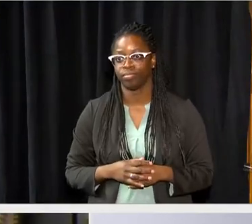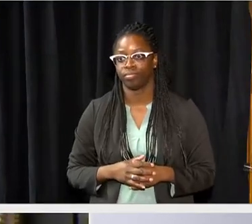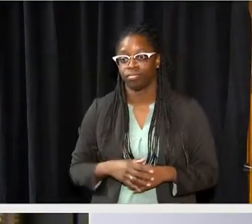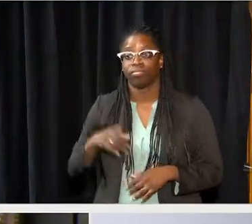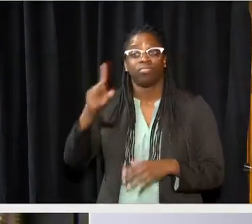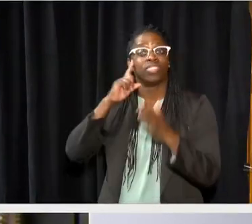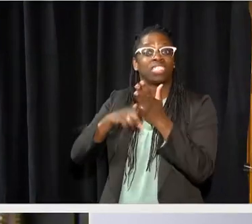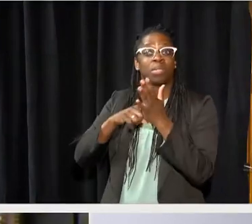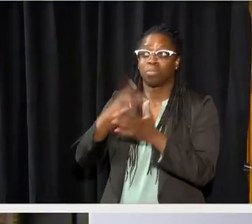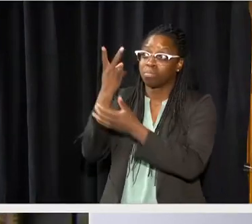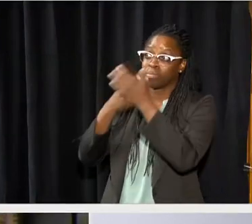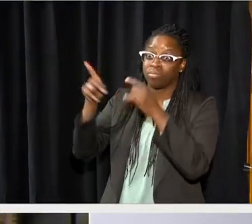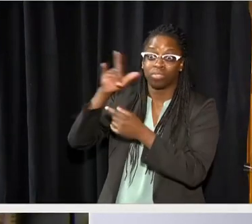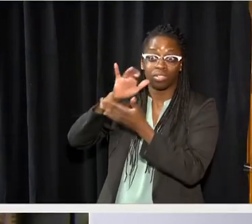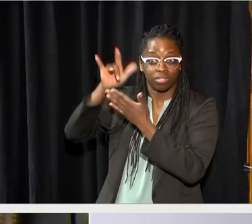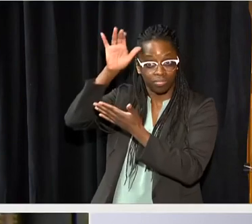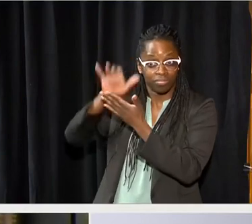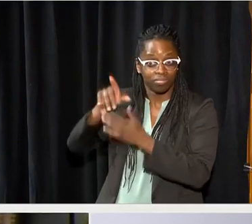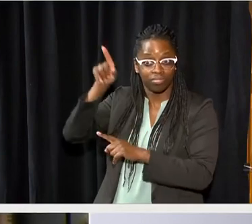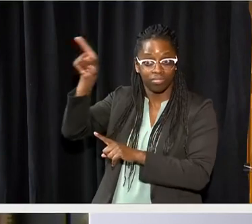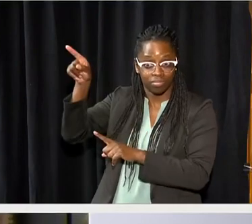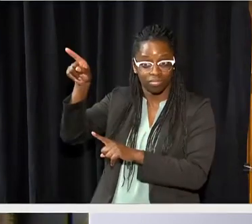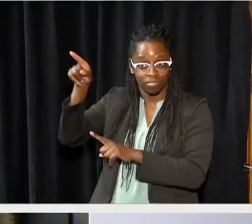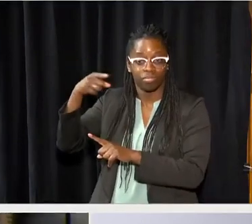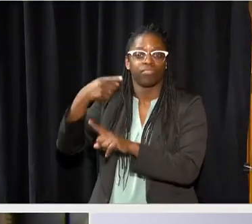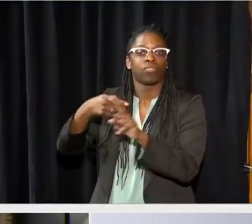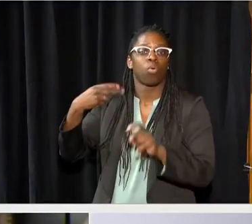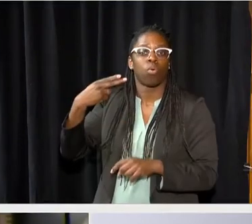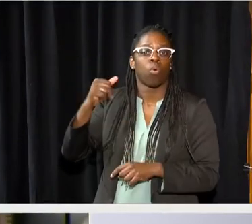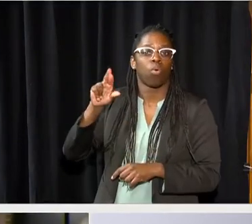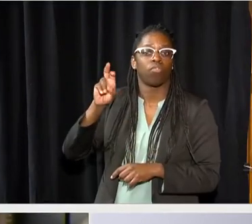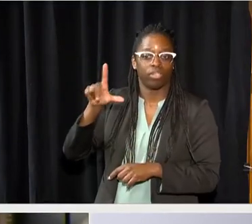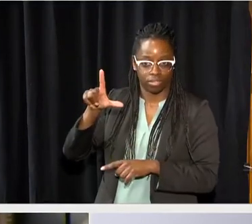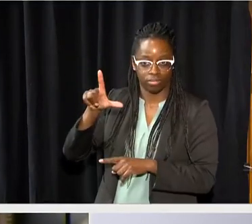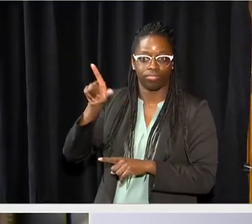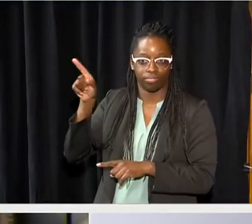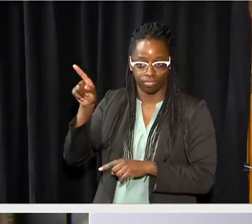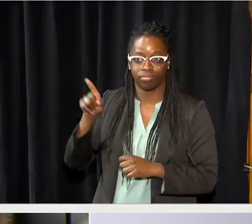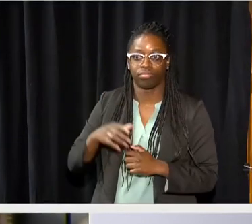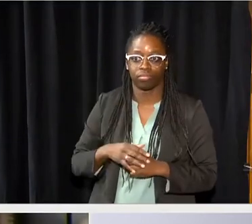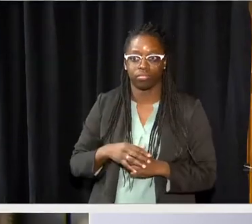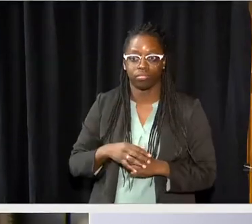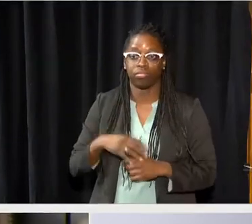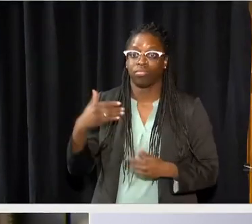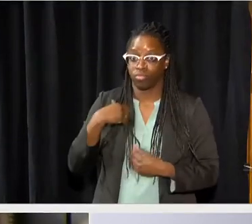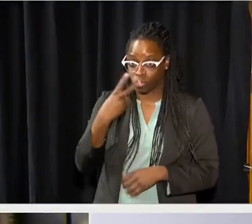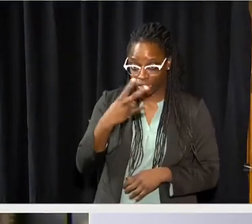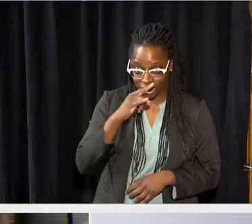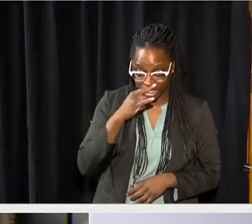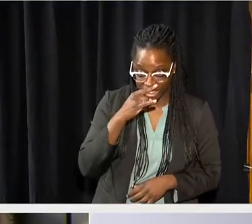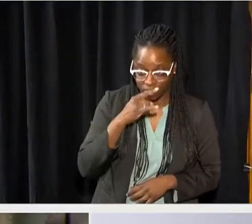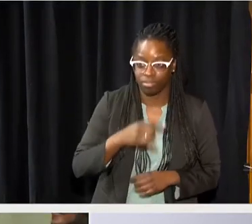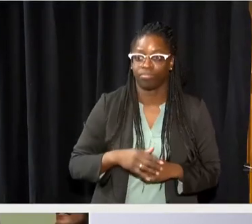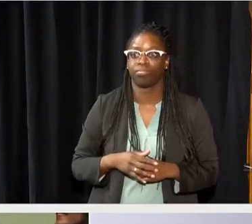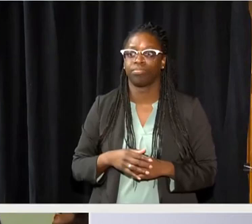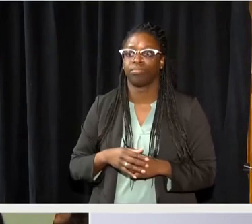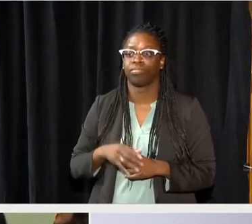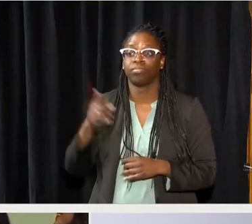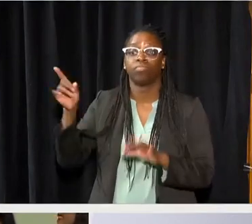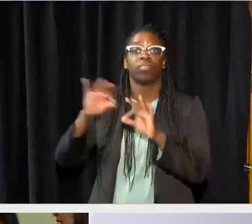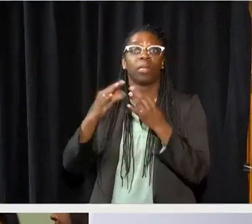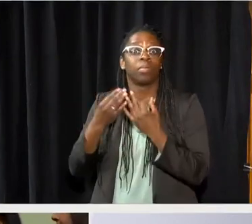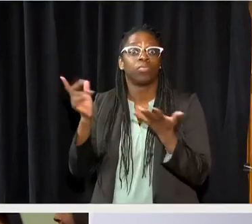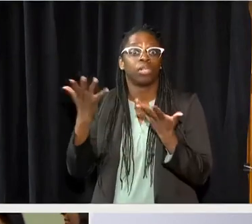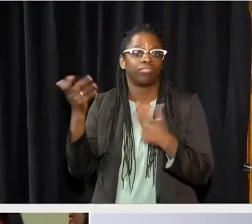and Gabriella are here tonight from Haverhill with their two beautiful children. He works at a factory, and she's an